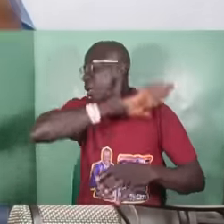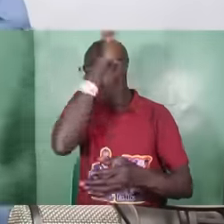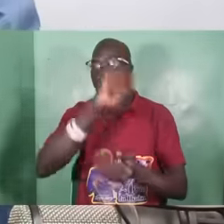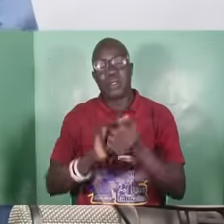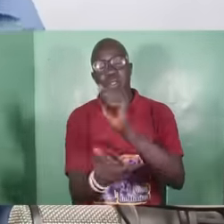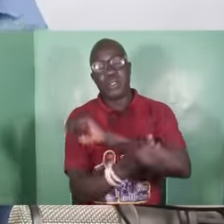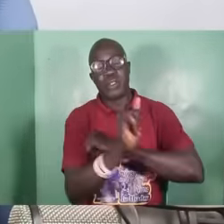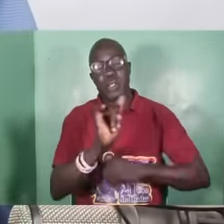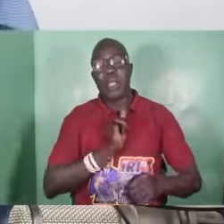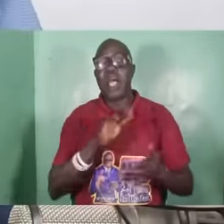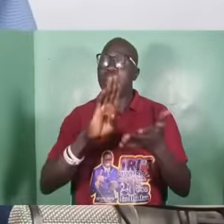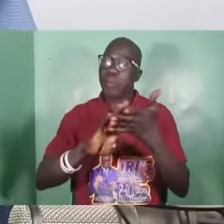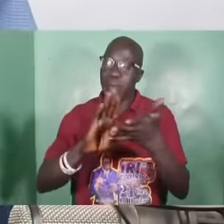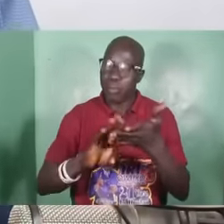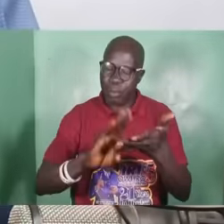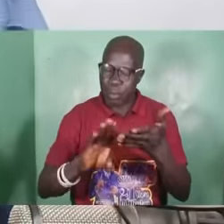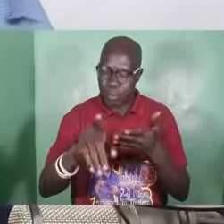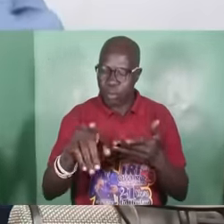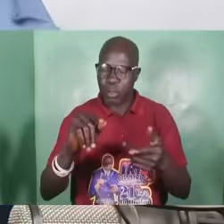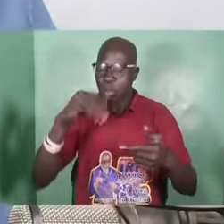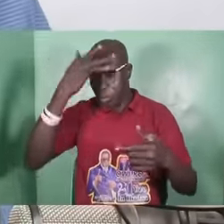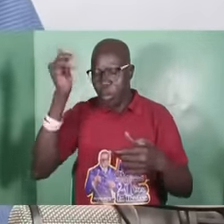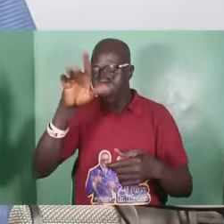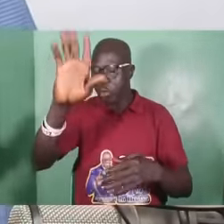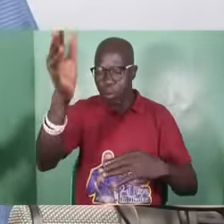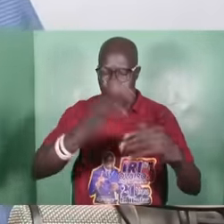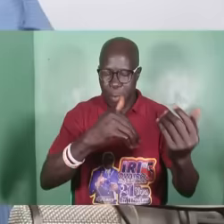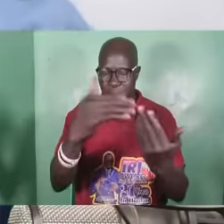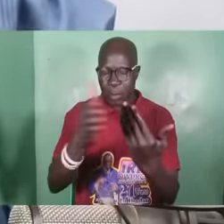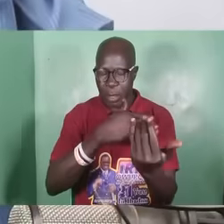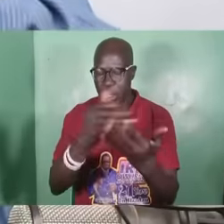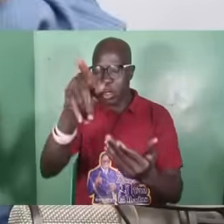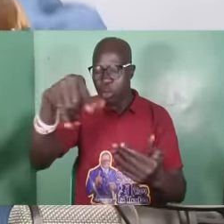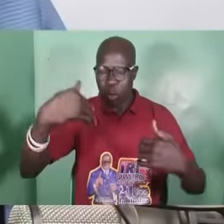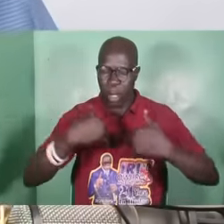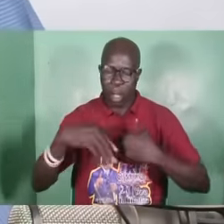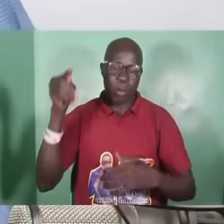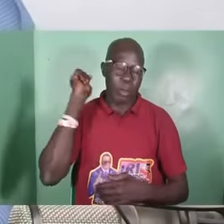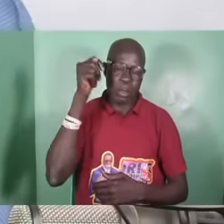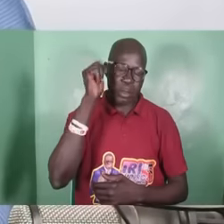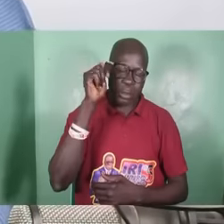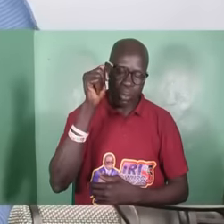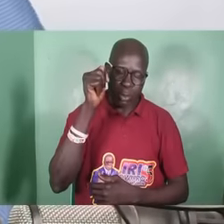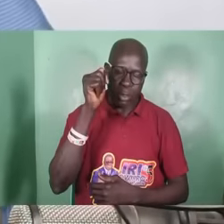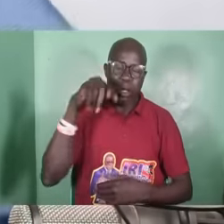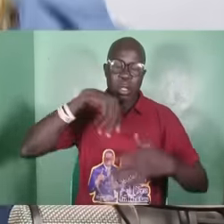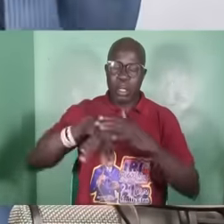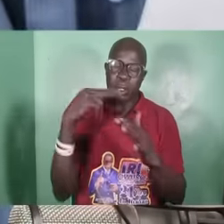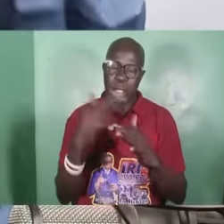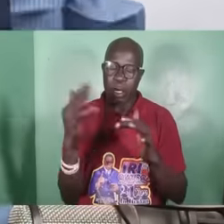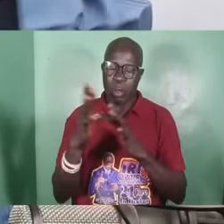that never changed. Only mo bebe. He's the one that I believe ni to. Because of your one testimony. Amen. We have testimony. In